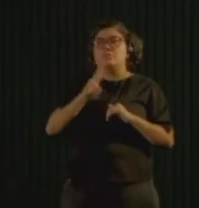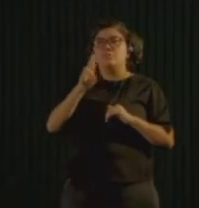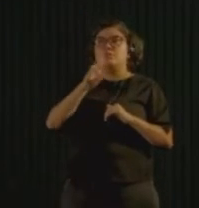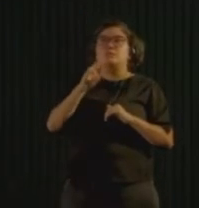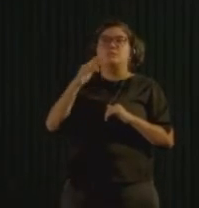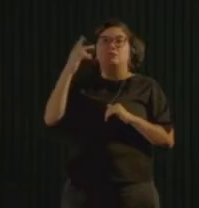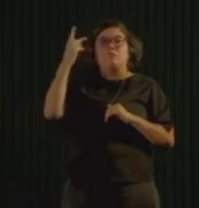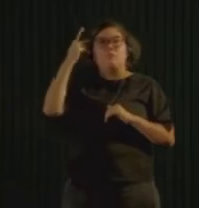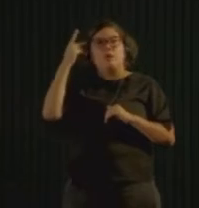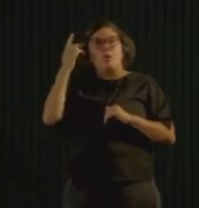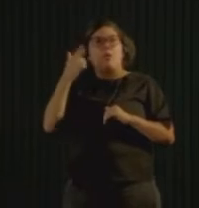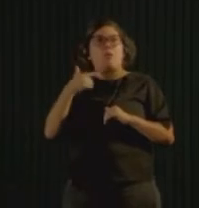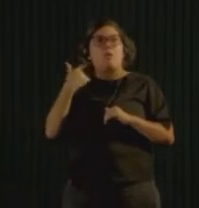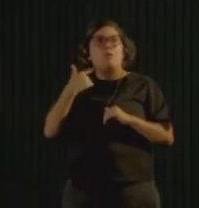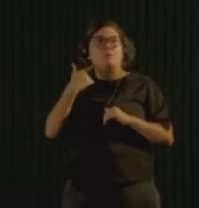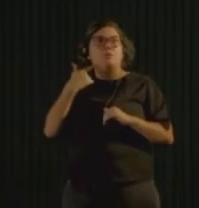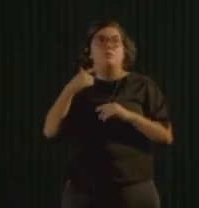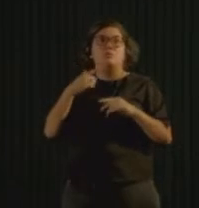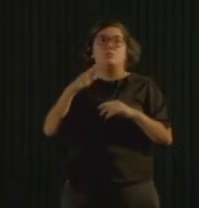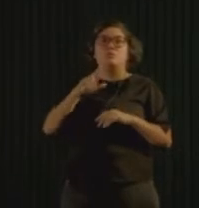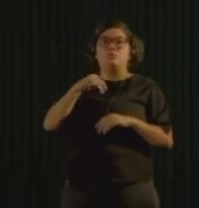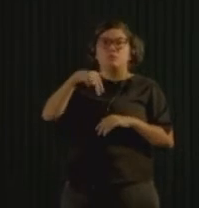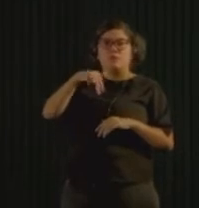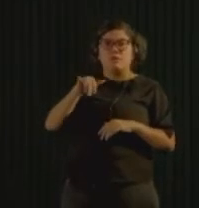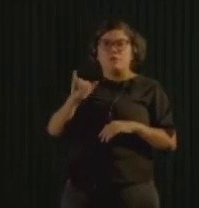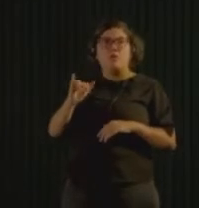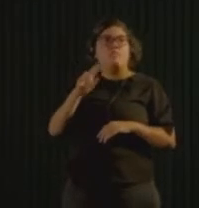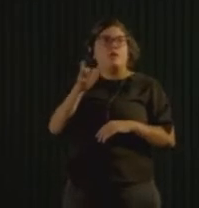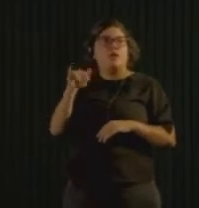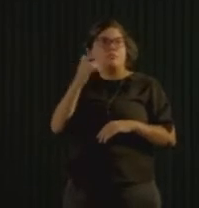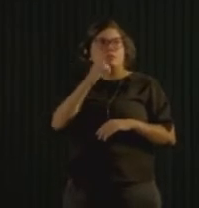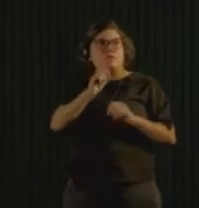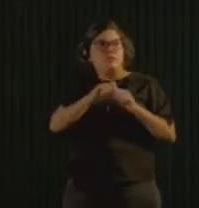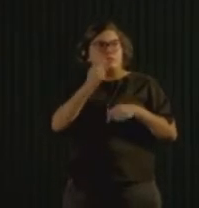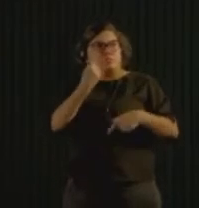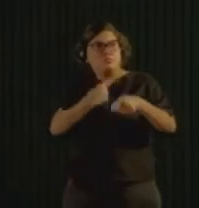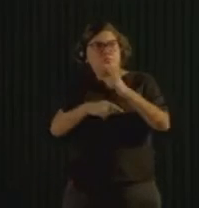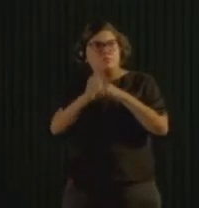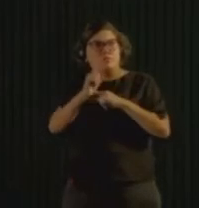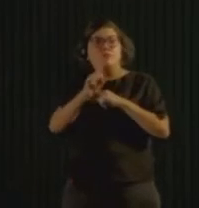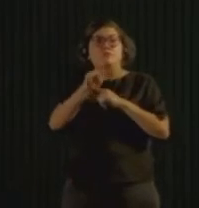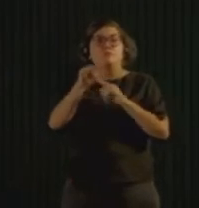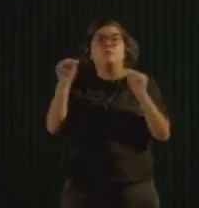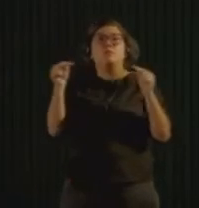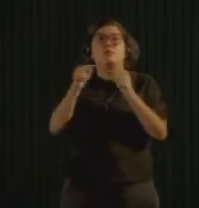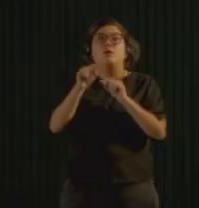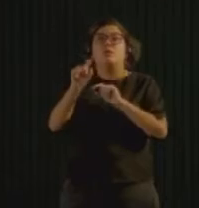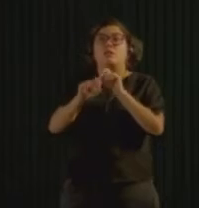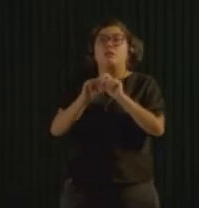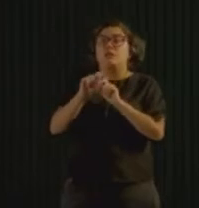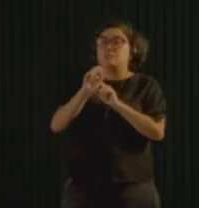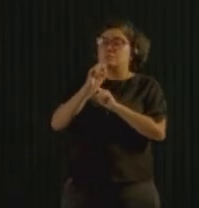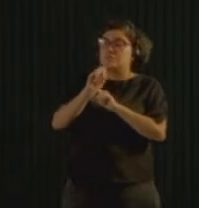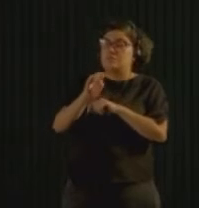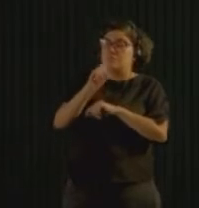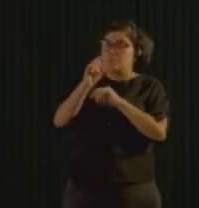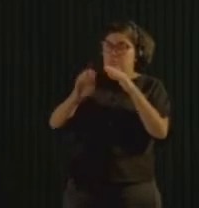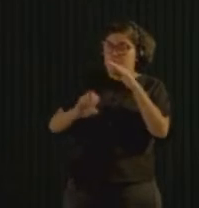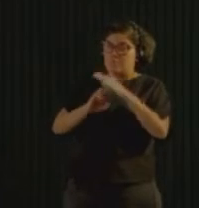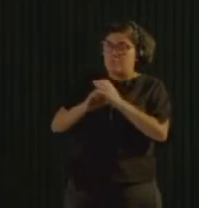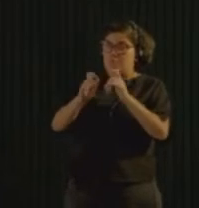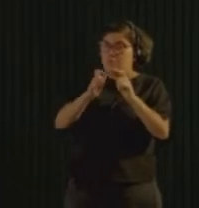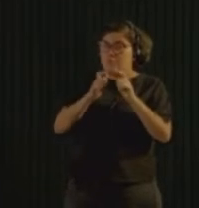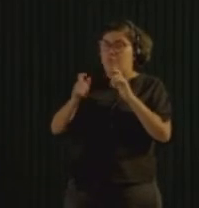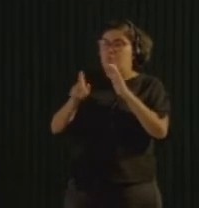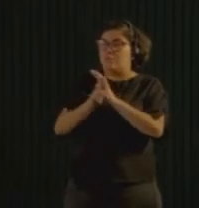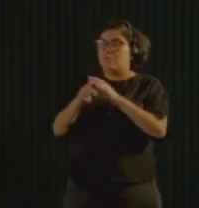York be able to recycle something? That has to do entirely with, can a local garbage company make money? Now, when we transform